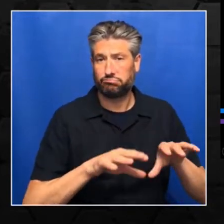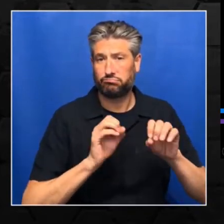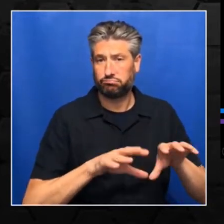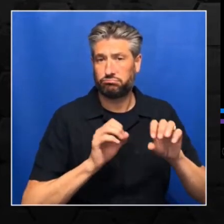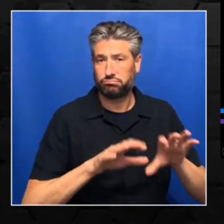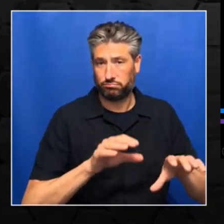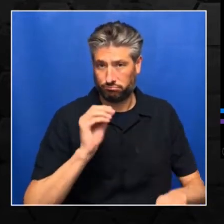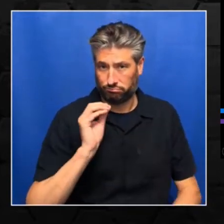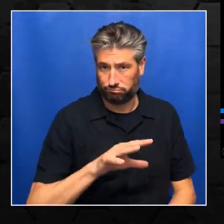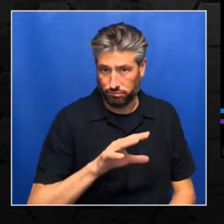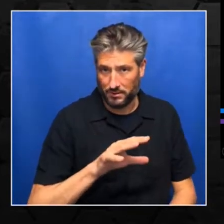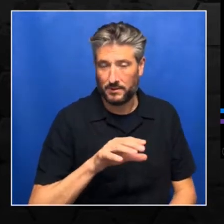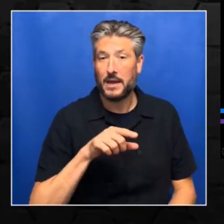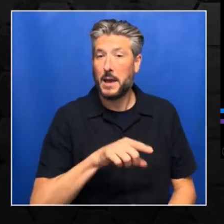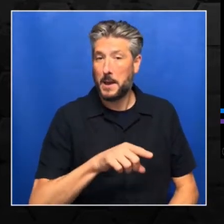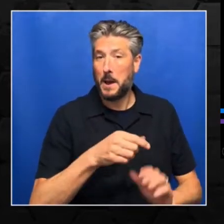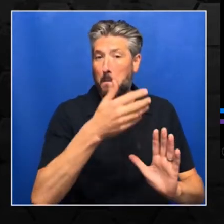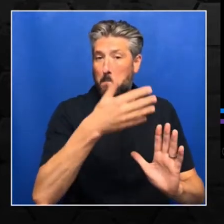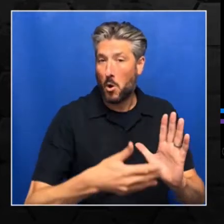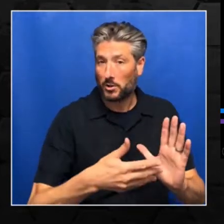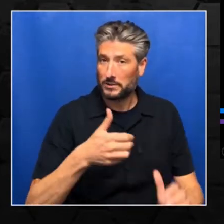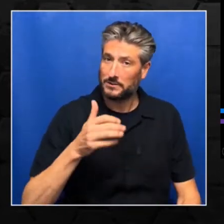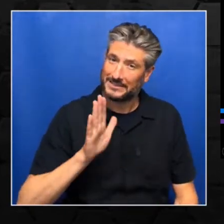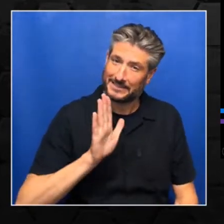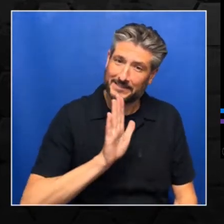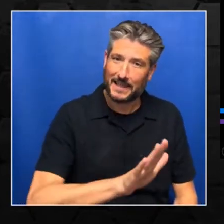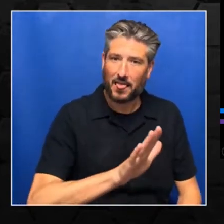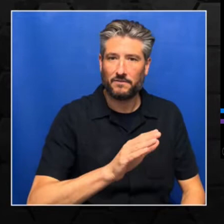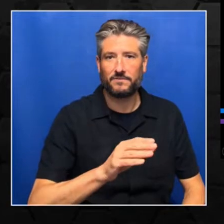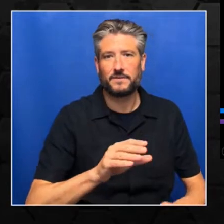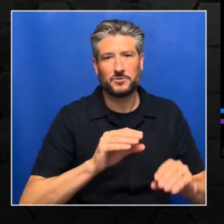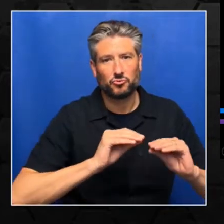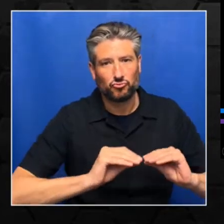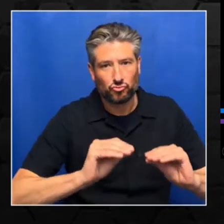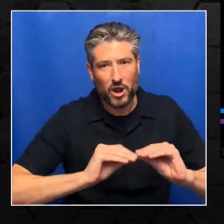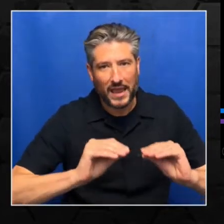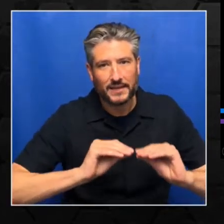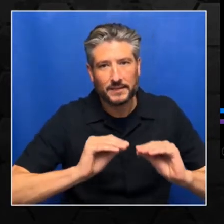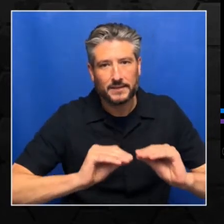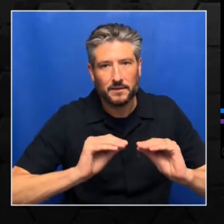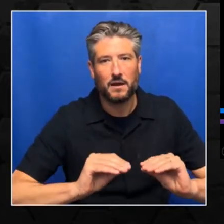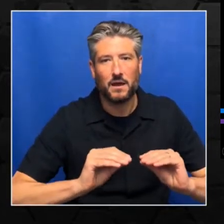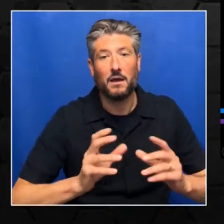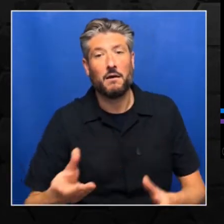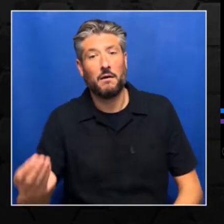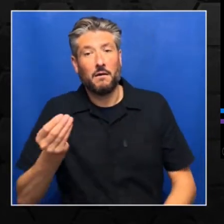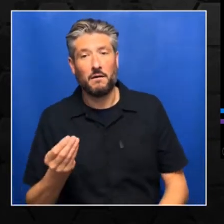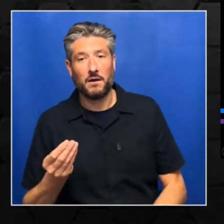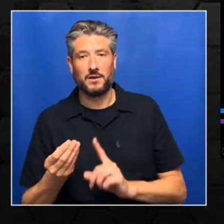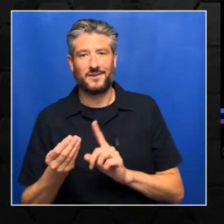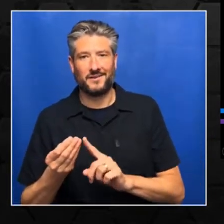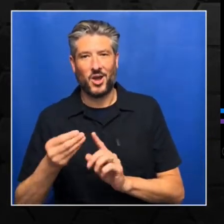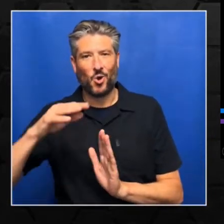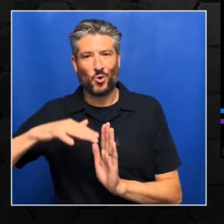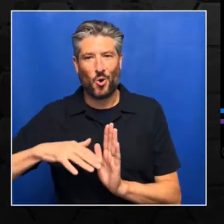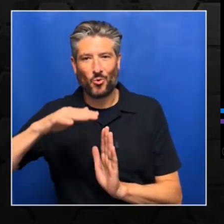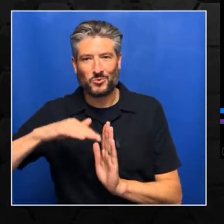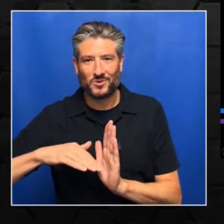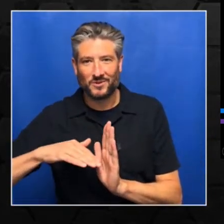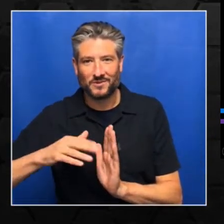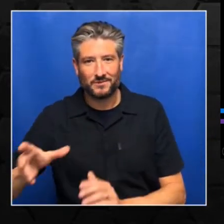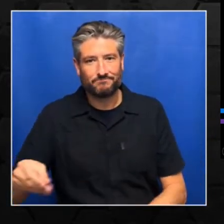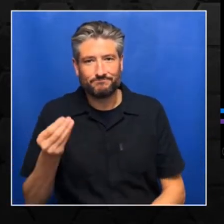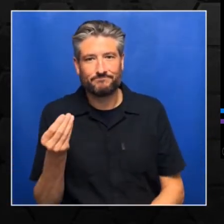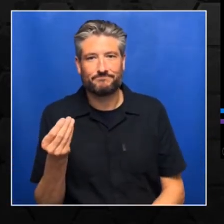model will do the training for you, and it's going to generate the code for you to use wherever you want it to use, all within Visual Studio. And